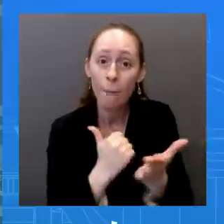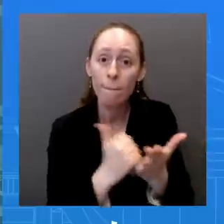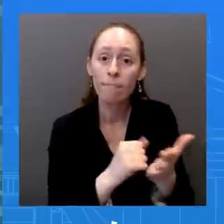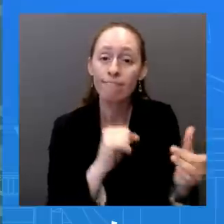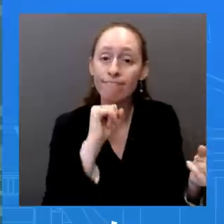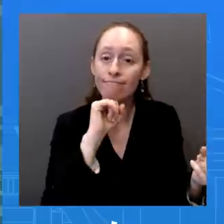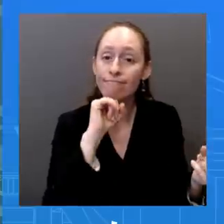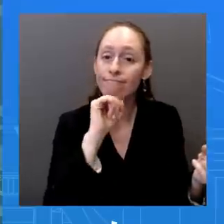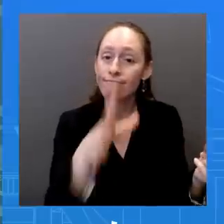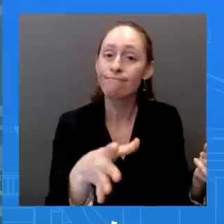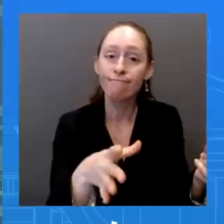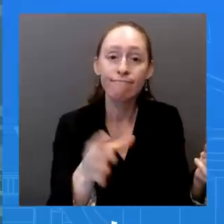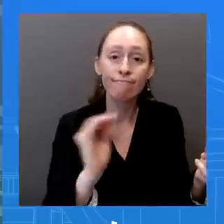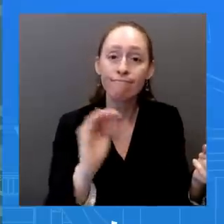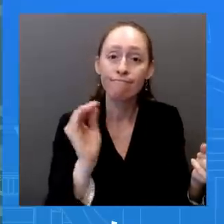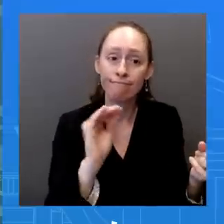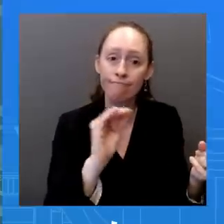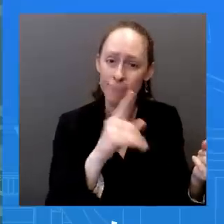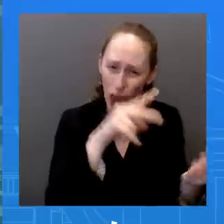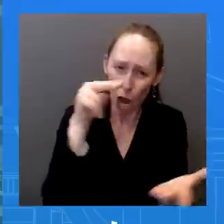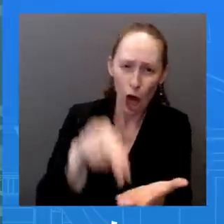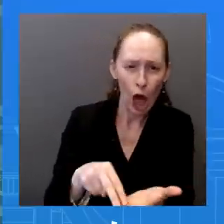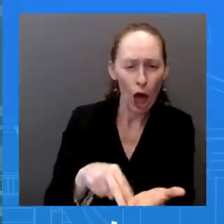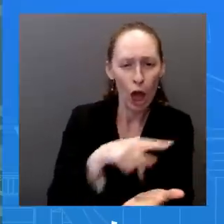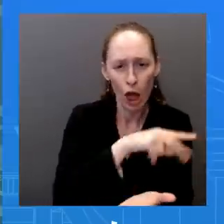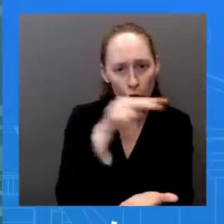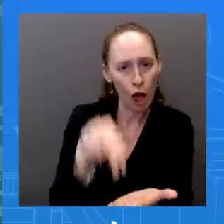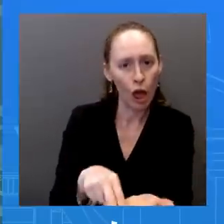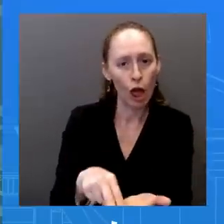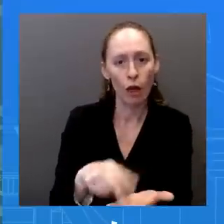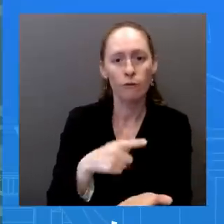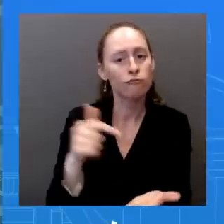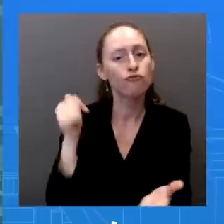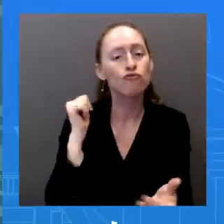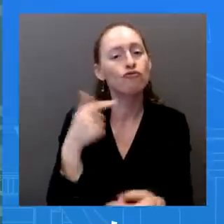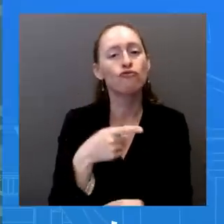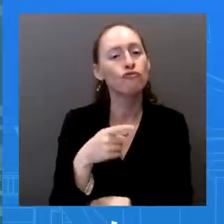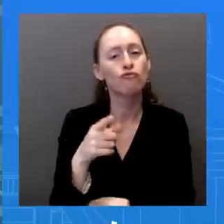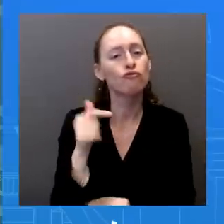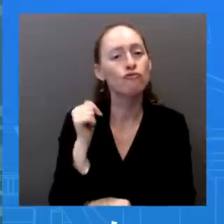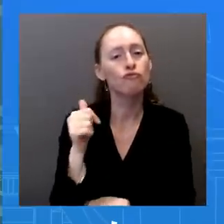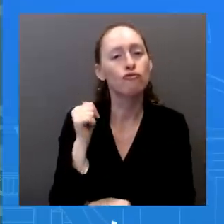And they are not doing that. Instead, they're doing political stunts. I think I'm being pulled